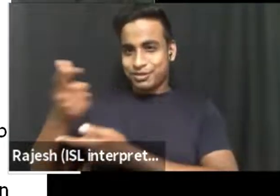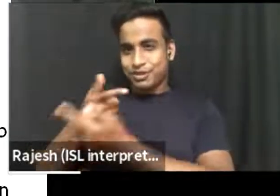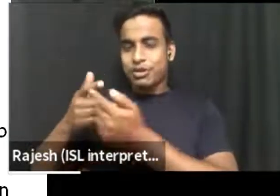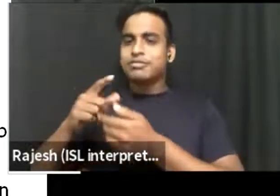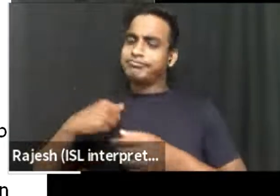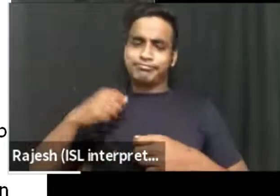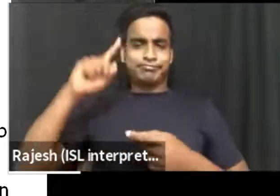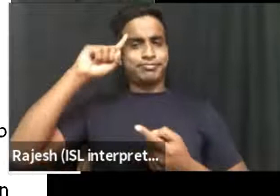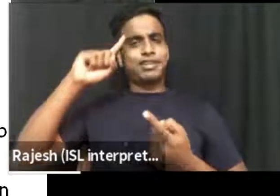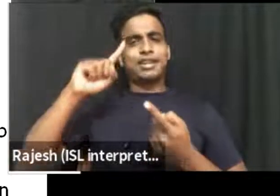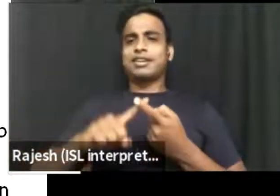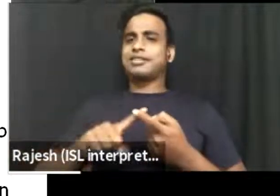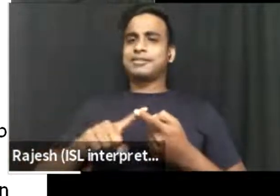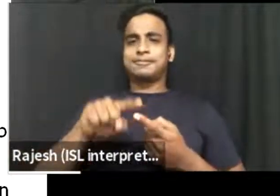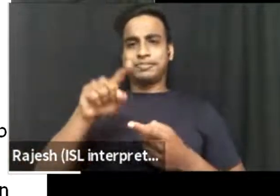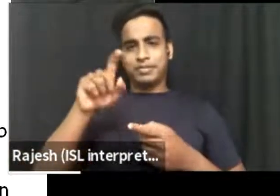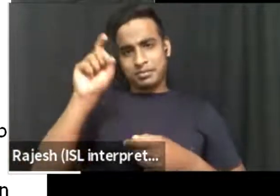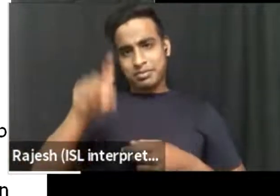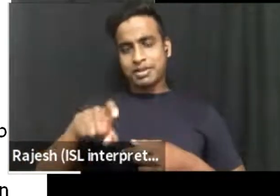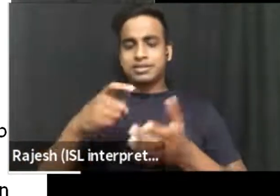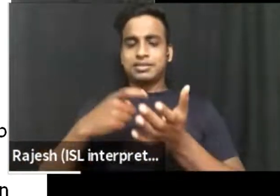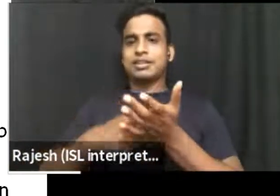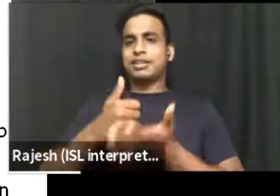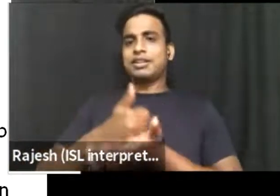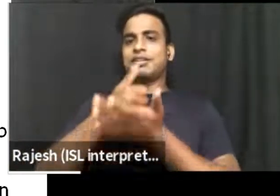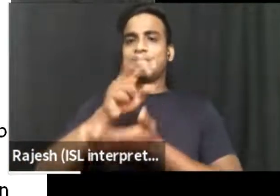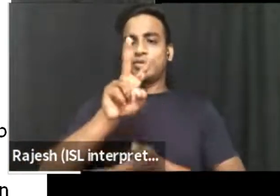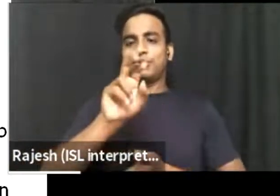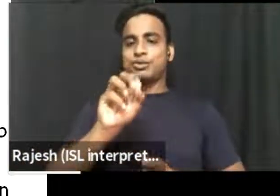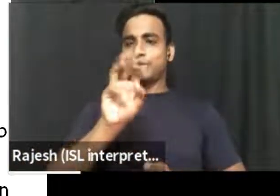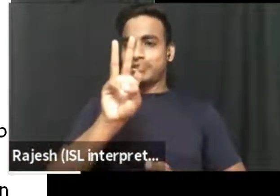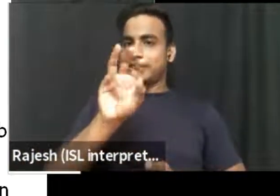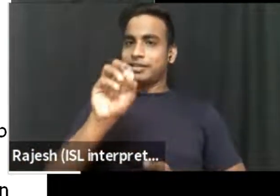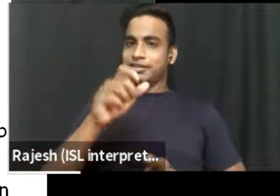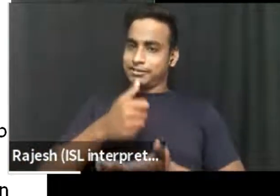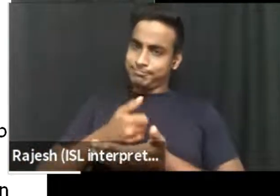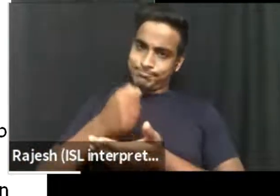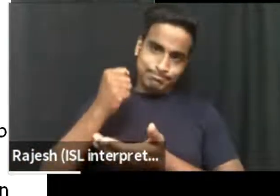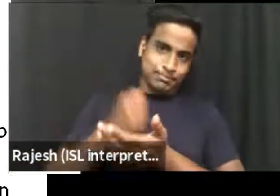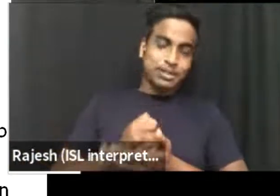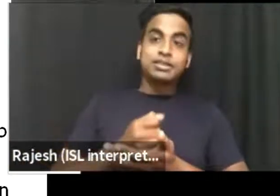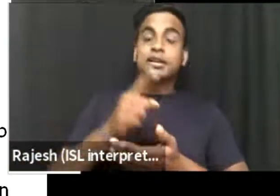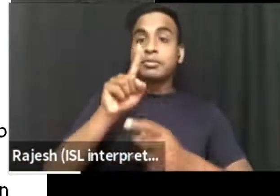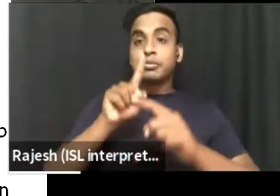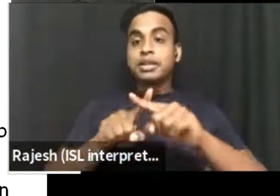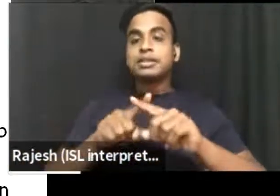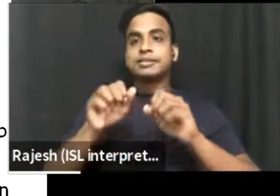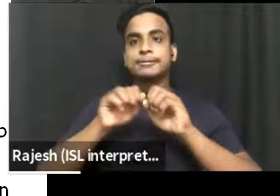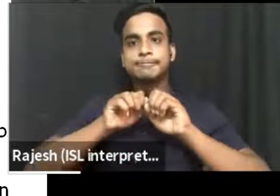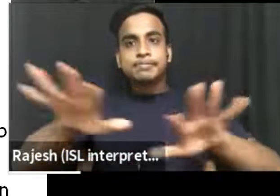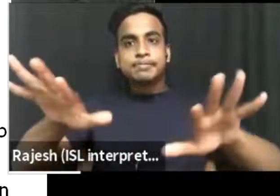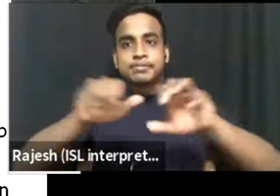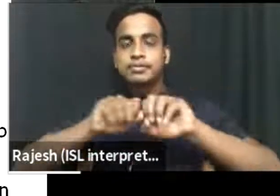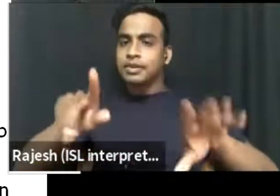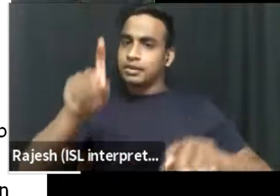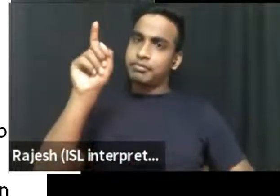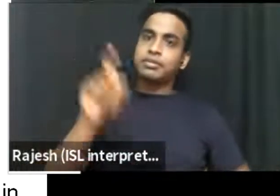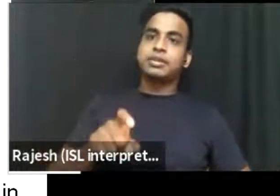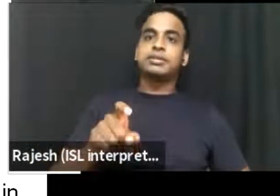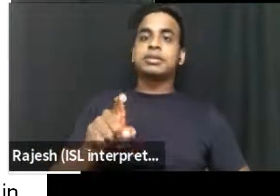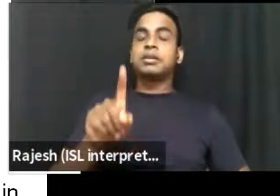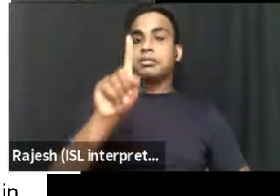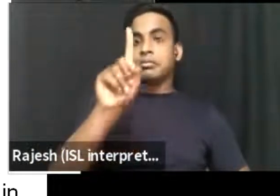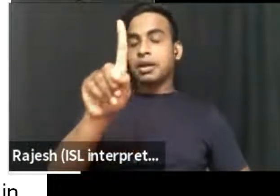action. And this needs to be continuously promoted and supported in all the places. But we have a few